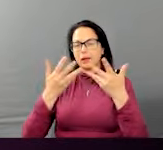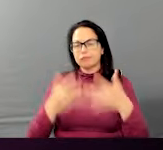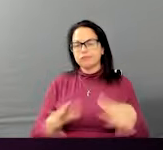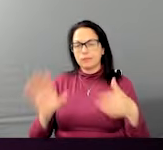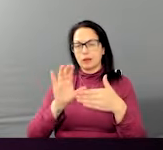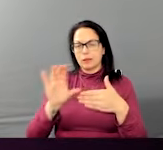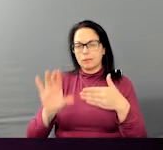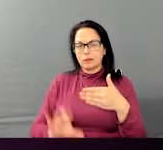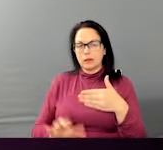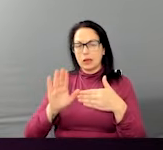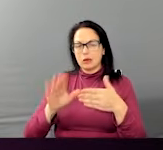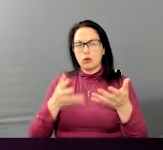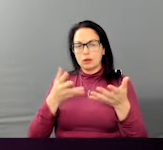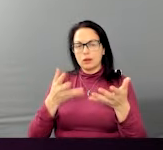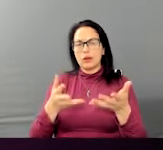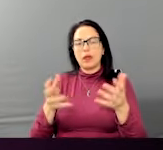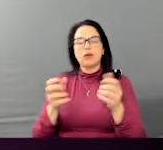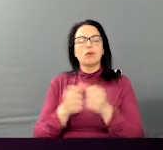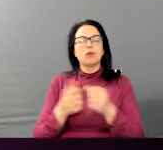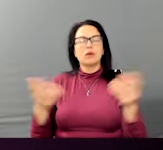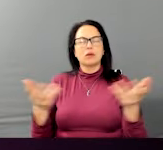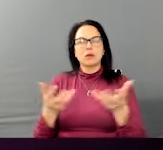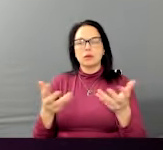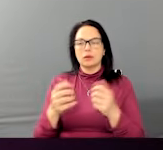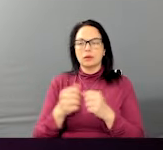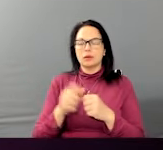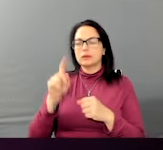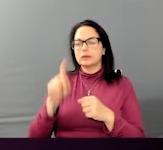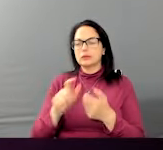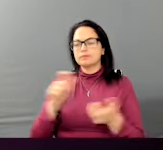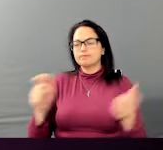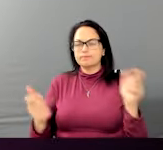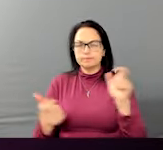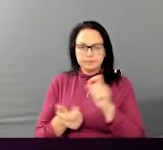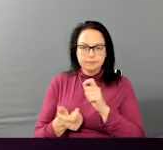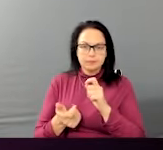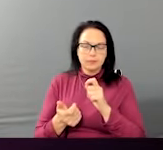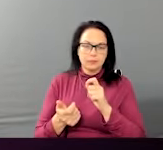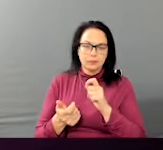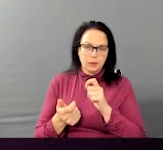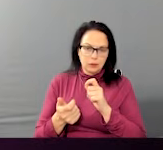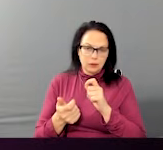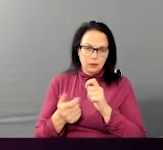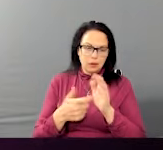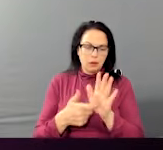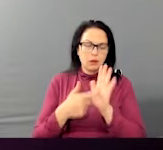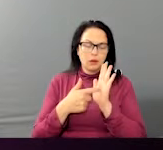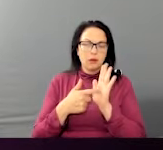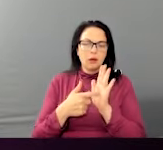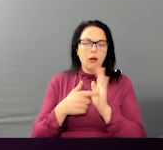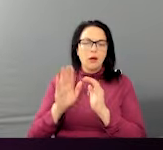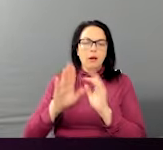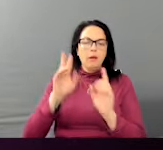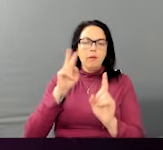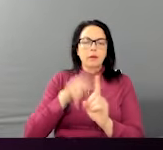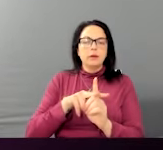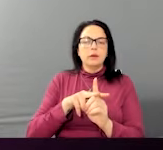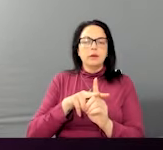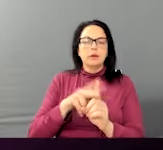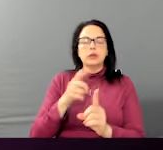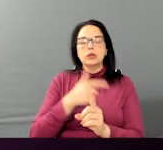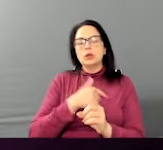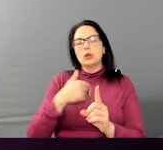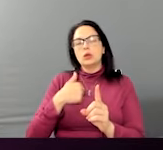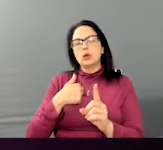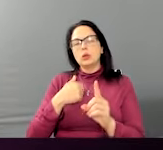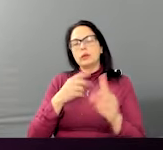now what you're left with is the need to be able to adapt to the changing requirements of your application. We generated